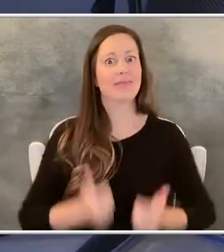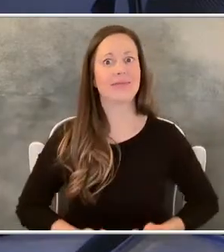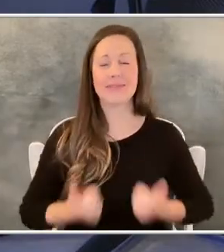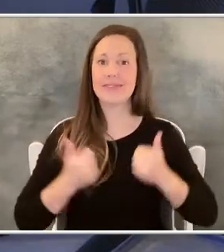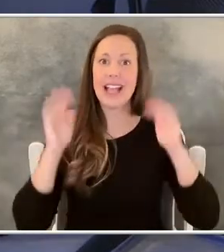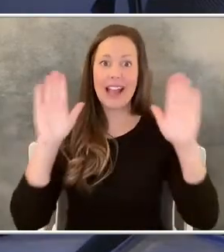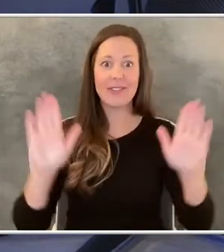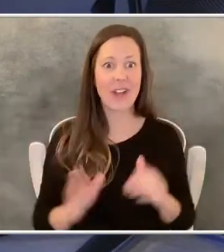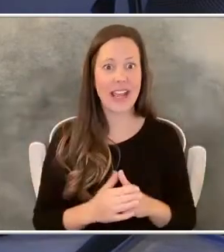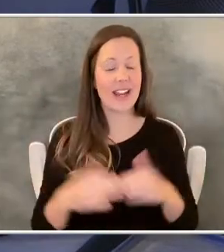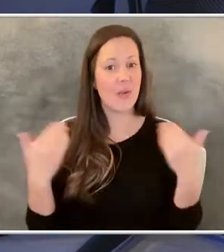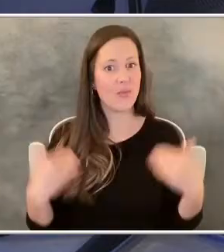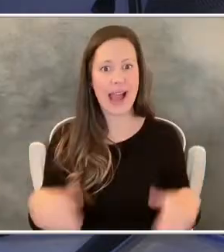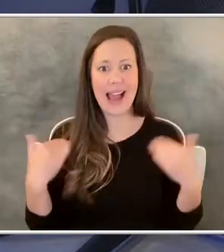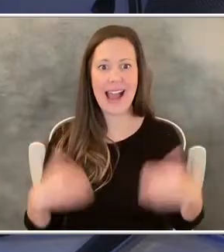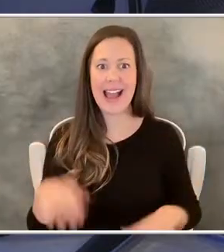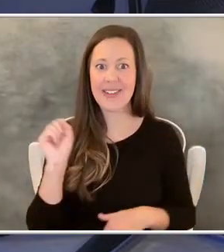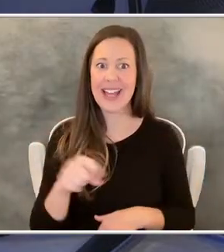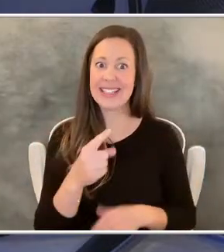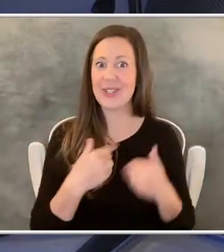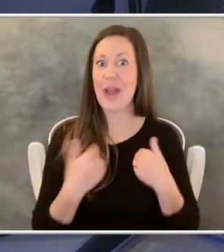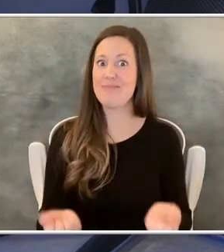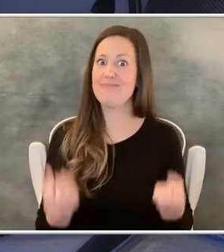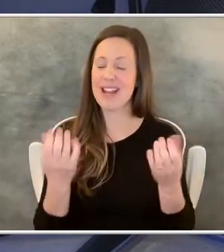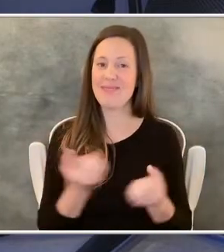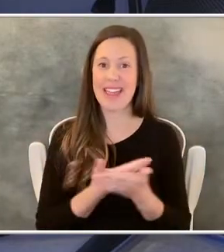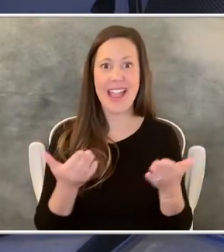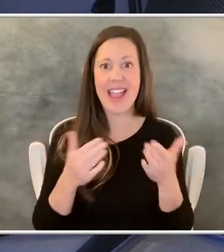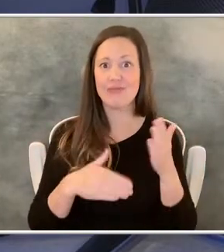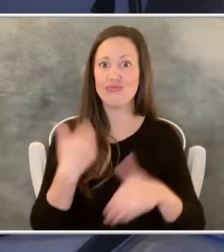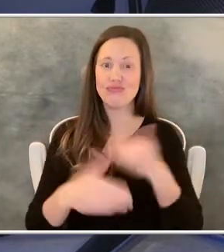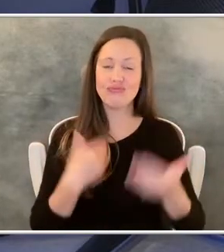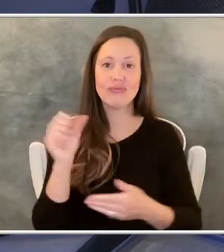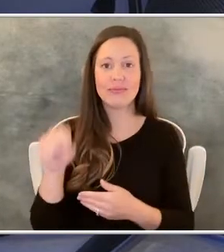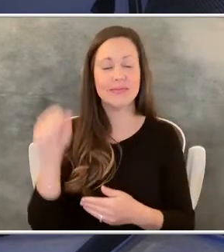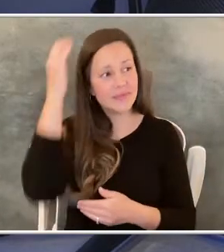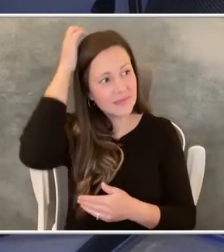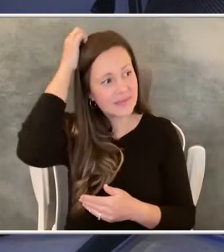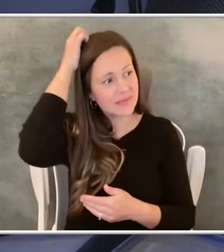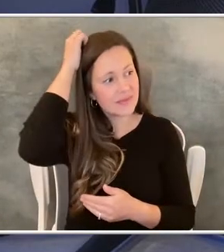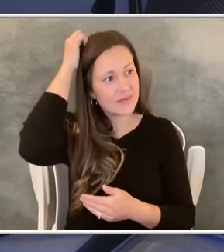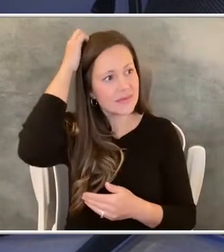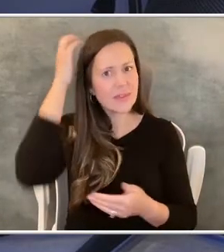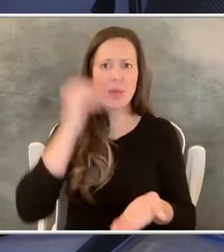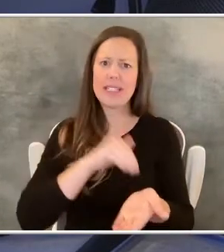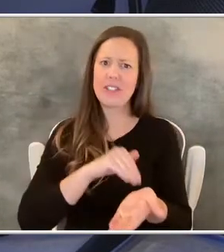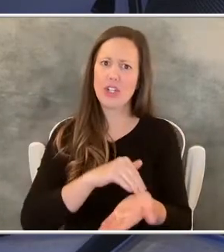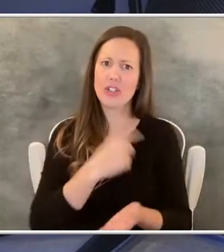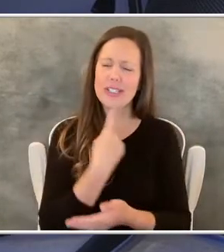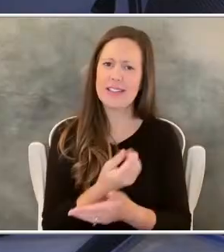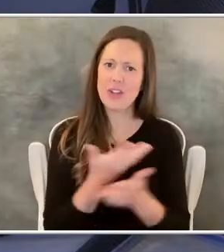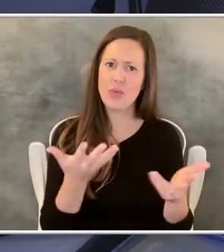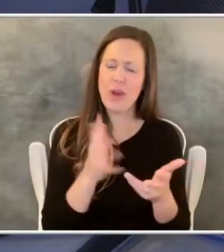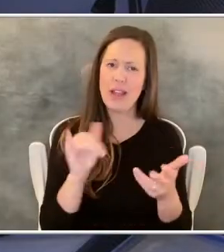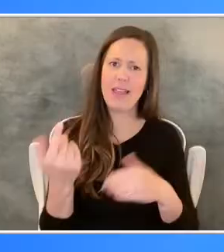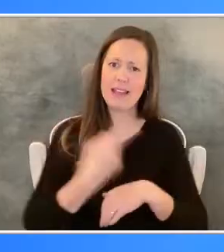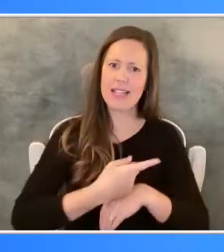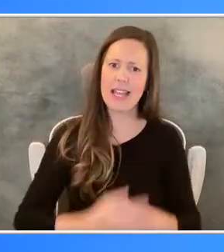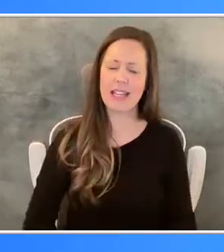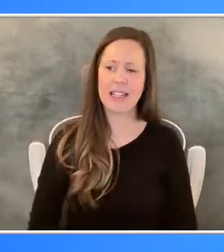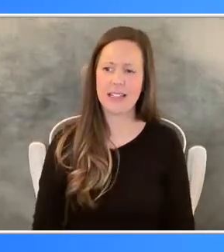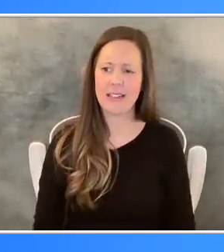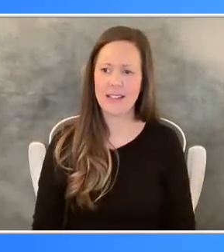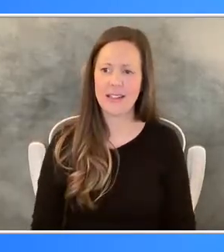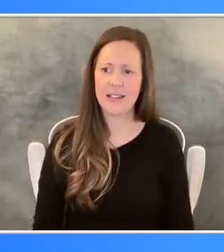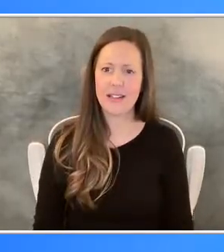Yes. Right. Just plowing right through, doing your thing. What did doctors tell you that day? Okay, so I actually